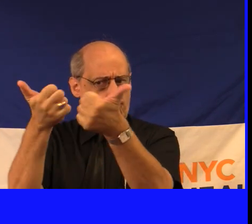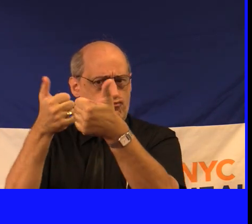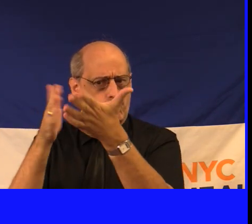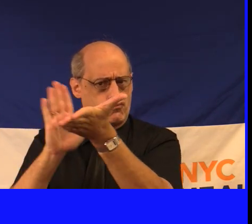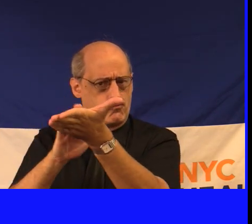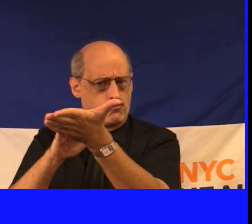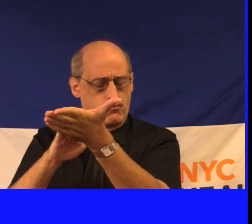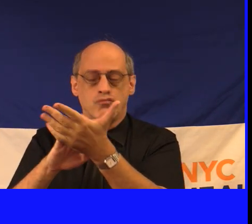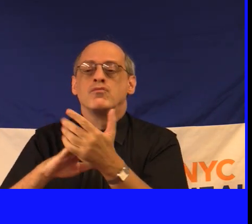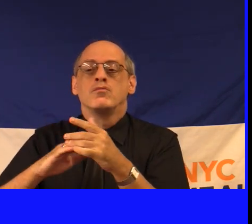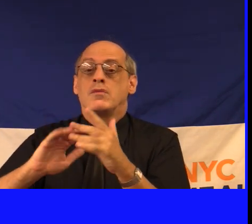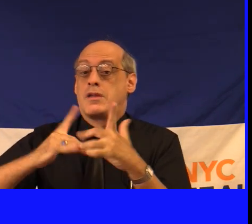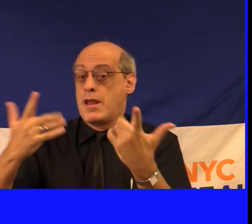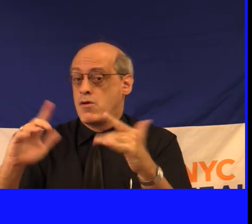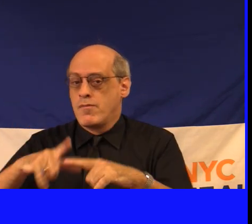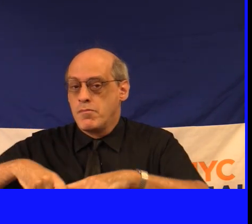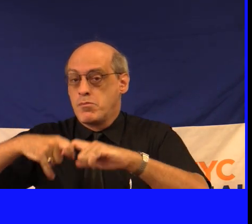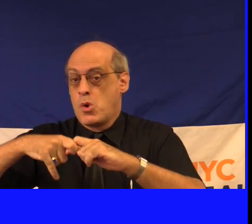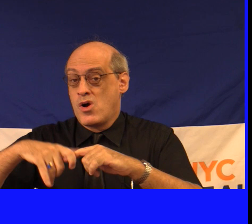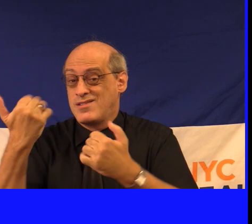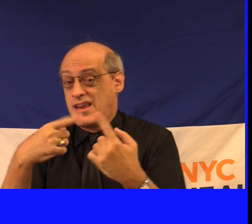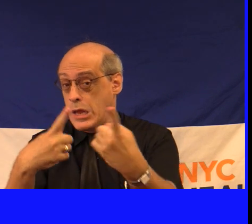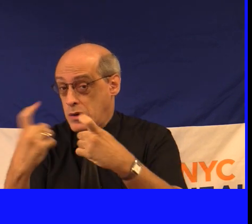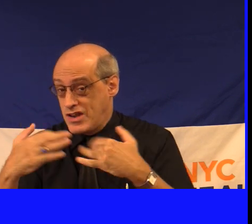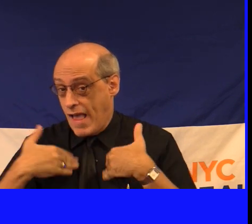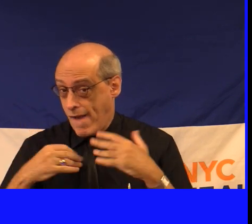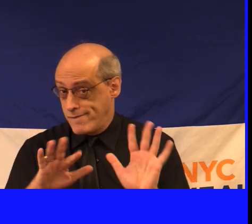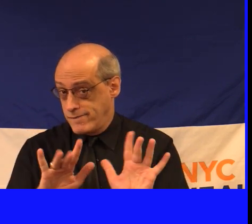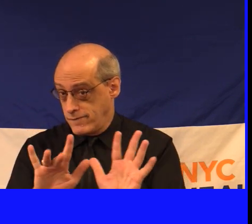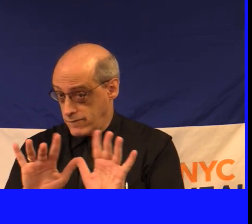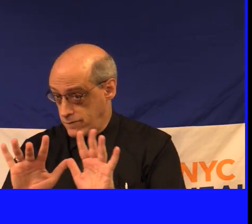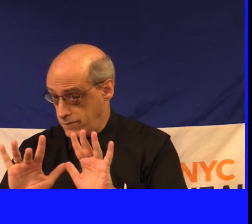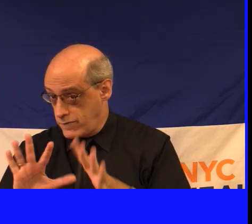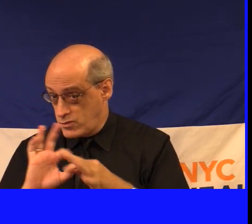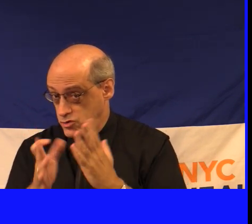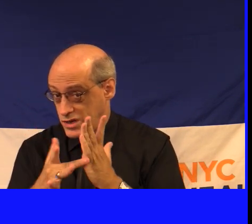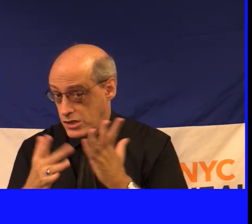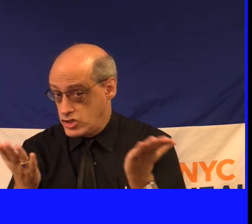with that, I'll just take a pause if there's any questions related to technology.